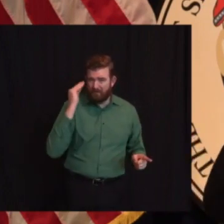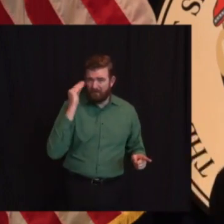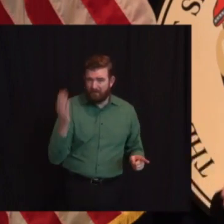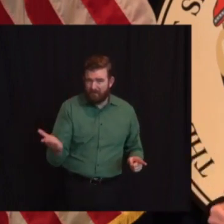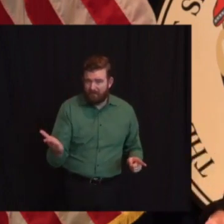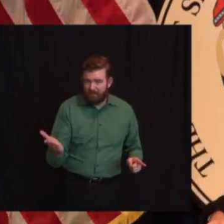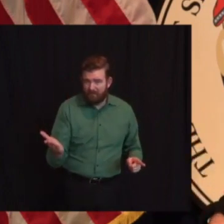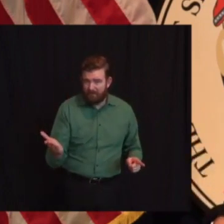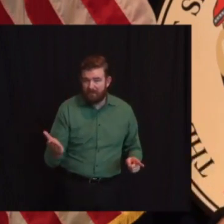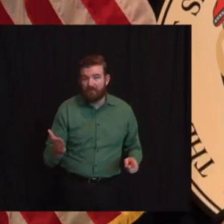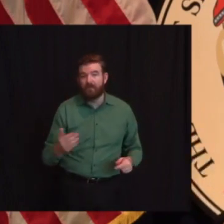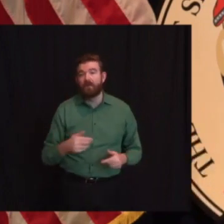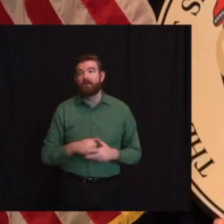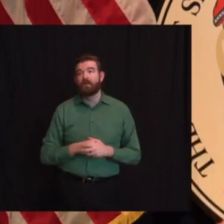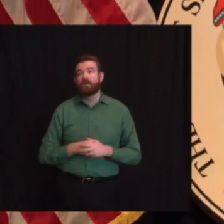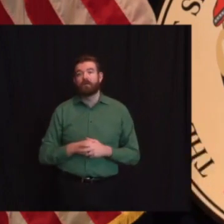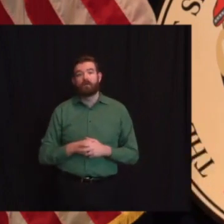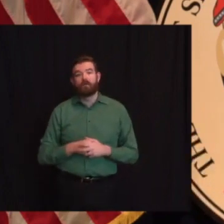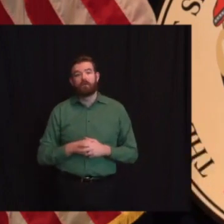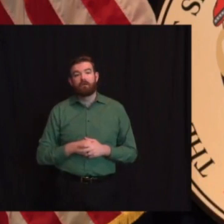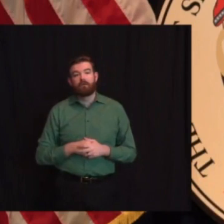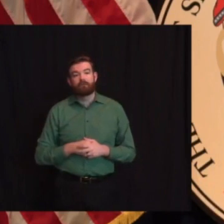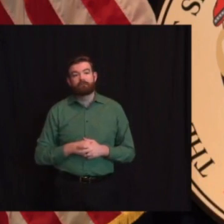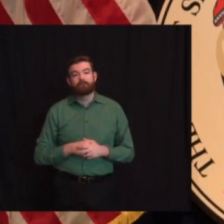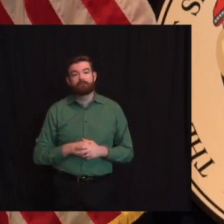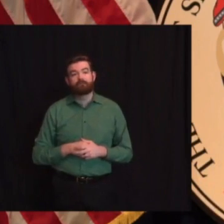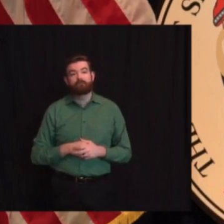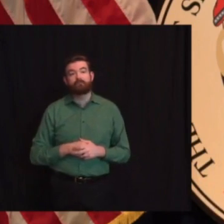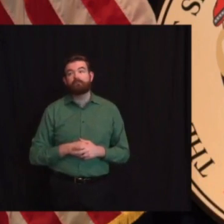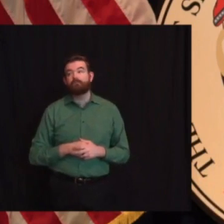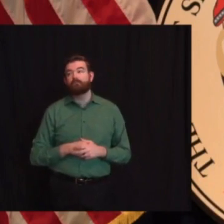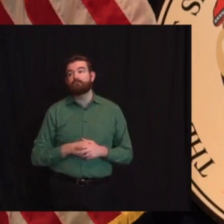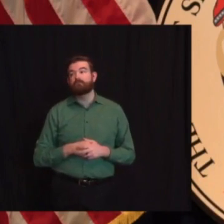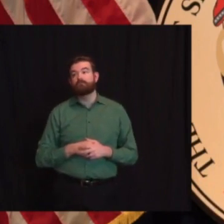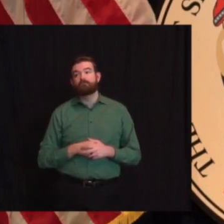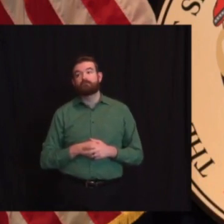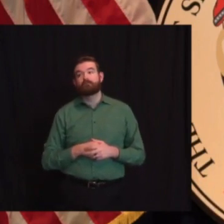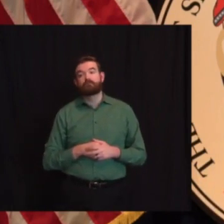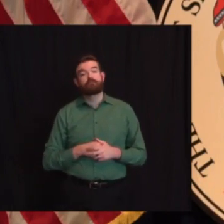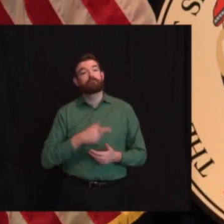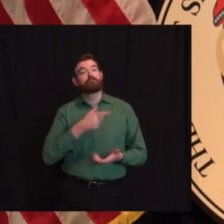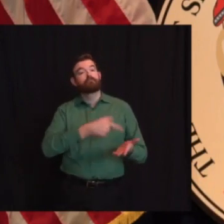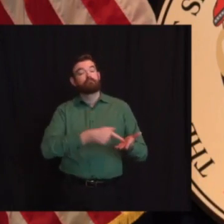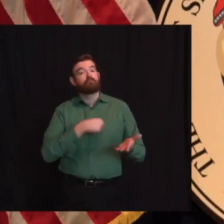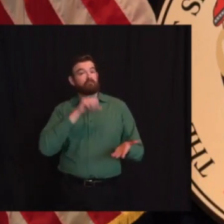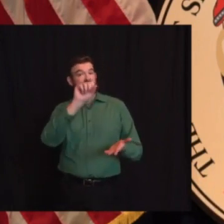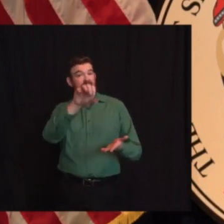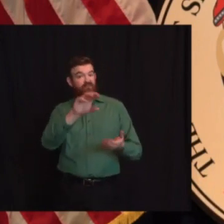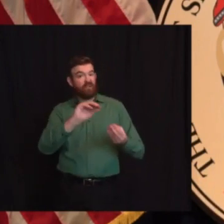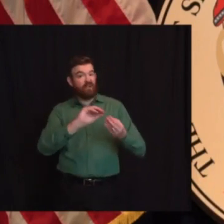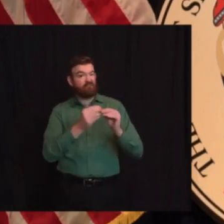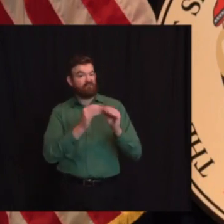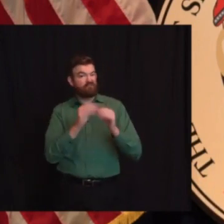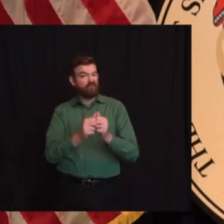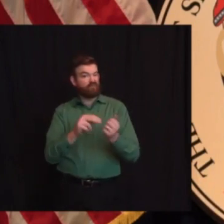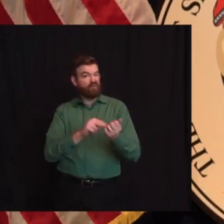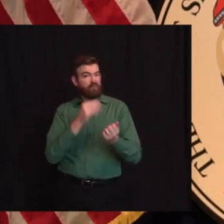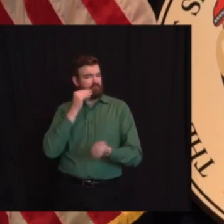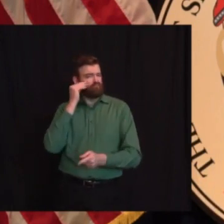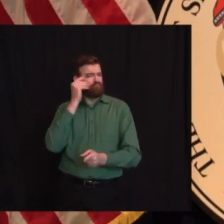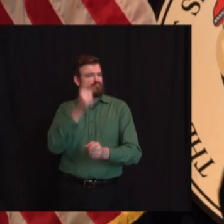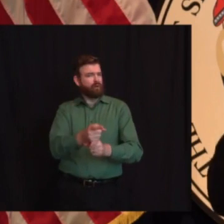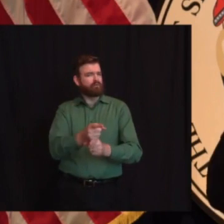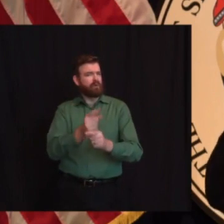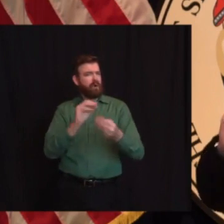out of Judy's mouth. I can almost say it. The data is more than directionally accurate. I can't speak that it's accurate personally. I'm not